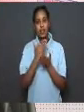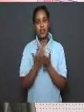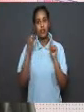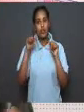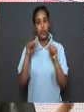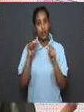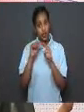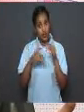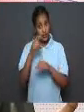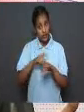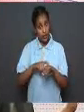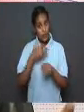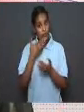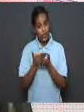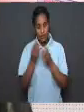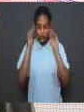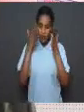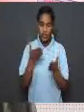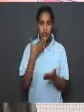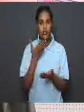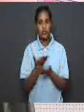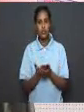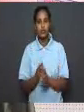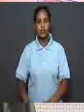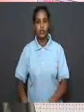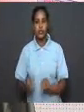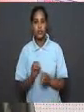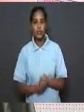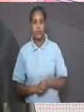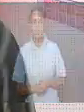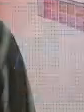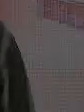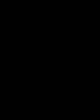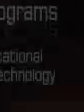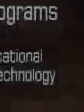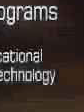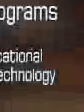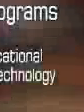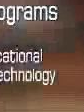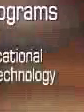of our lesson. Until next time, thank you, teacher. Thank you, students.